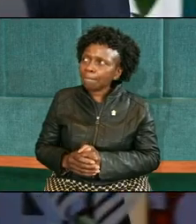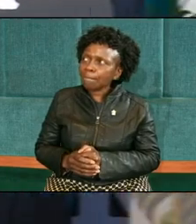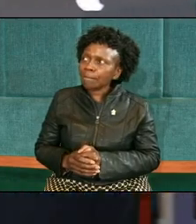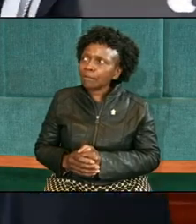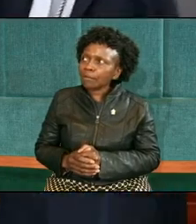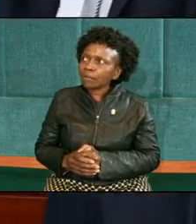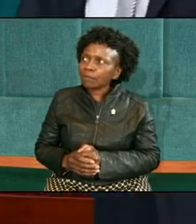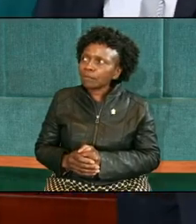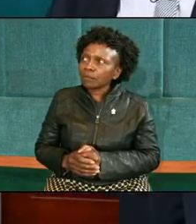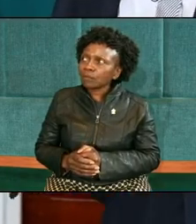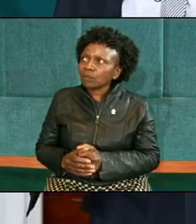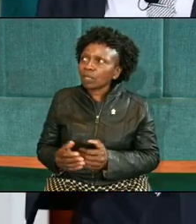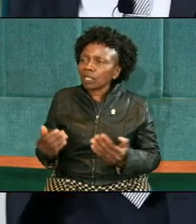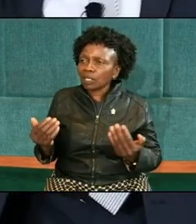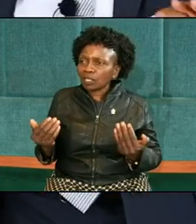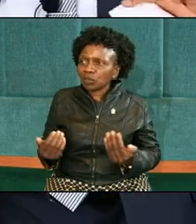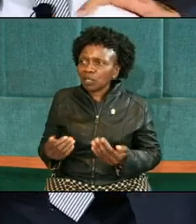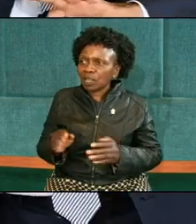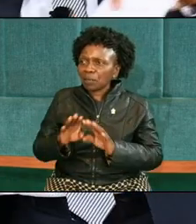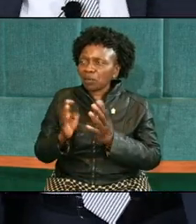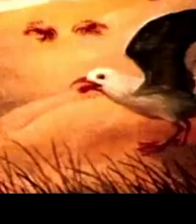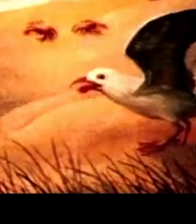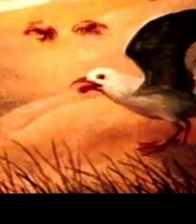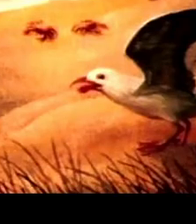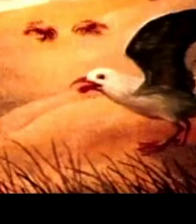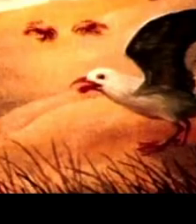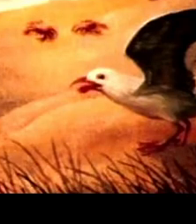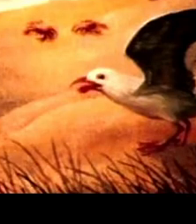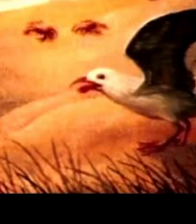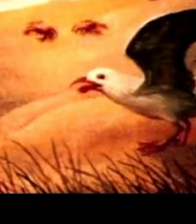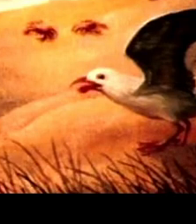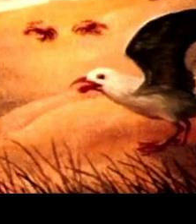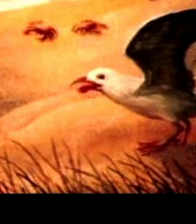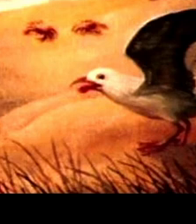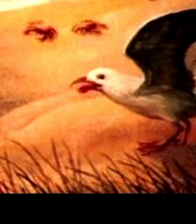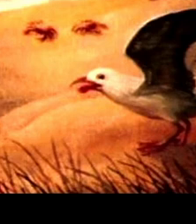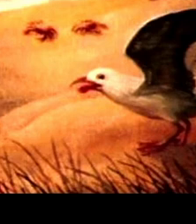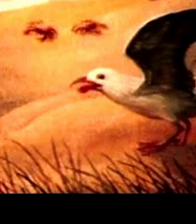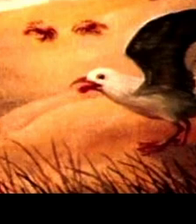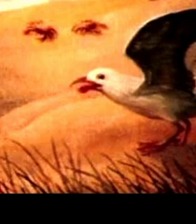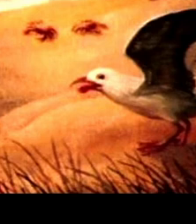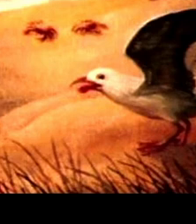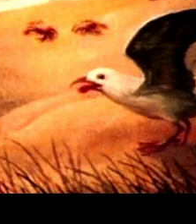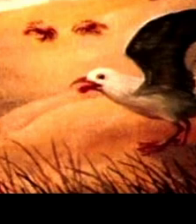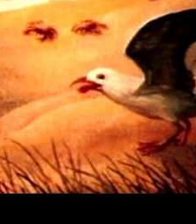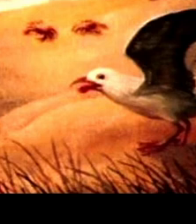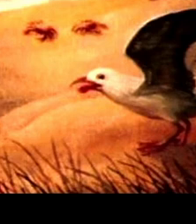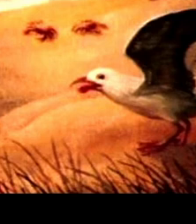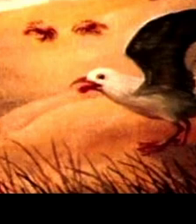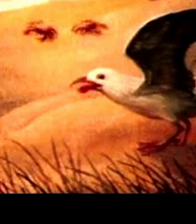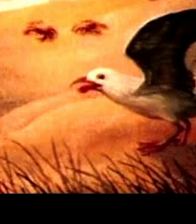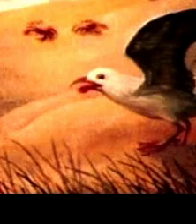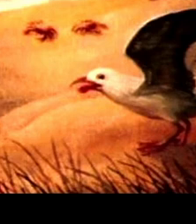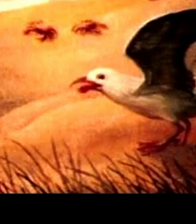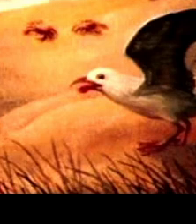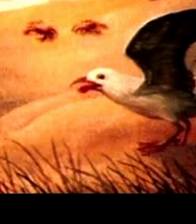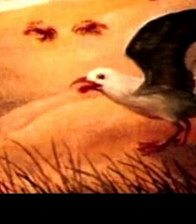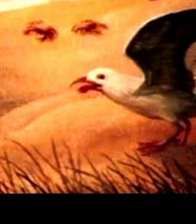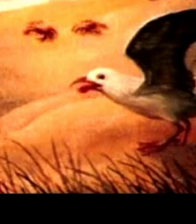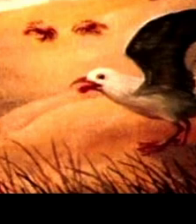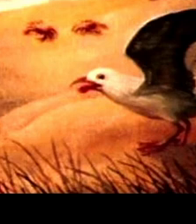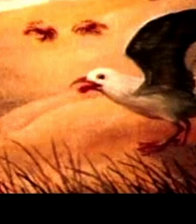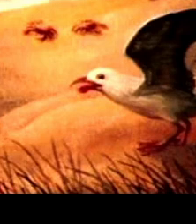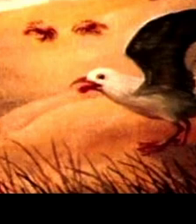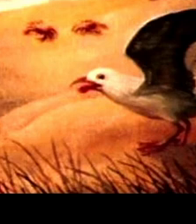The children book artists went to town to make different drawings of this